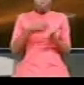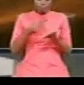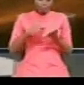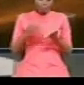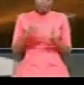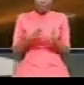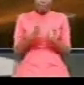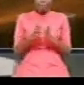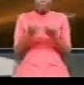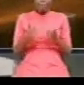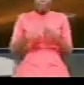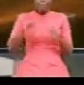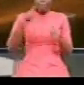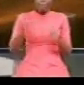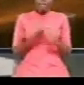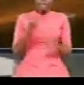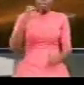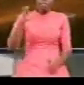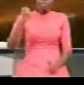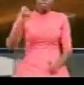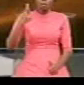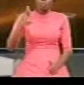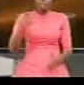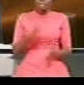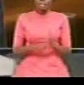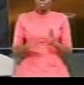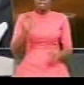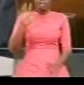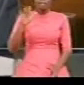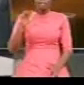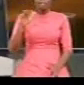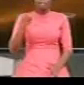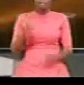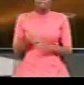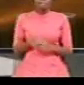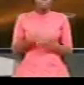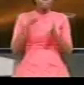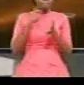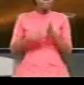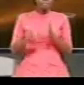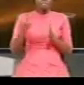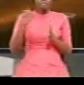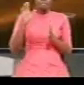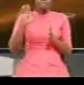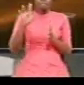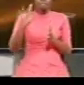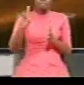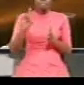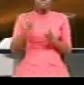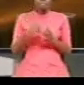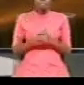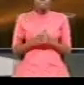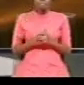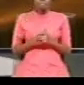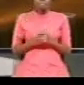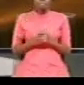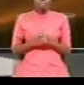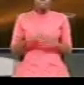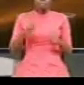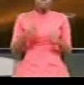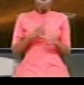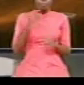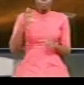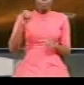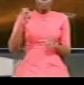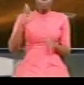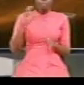1 Corinthians chapter 15 as we read verse 58. 1